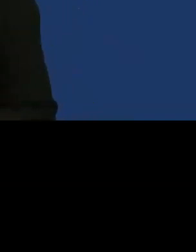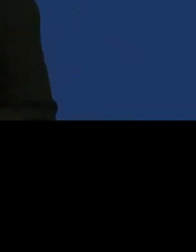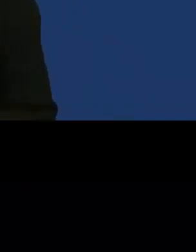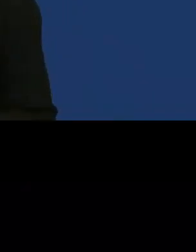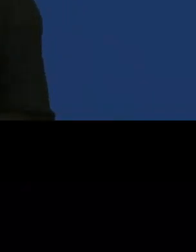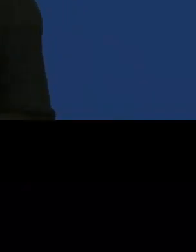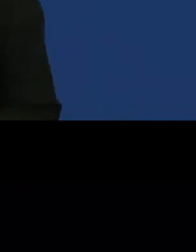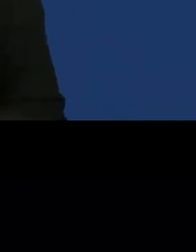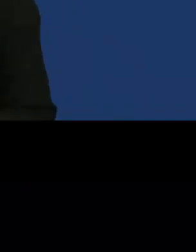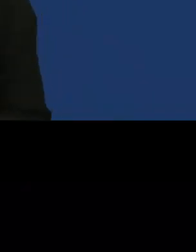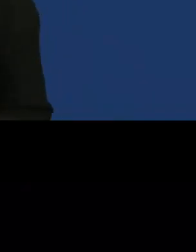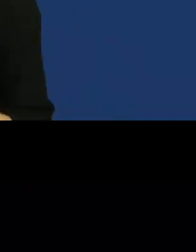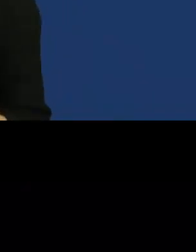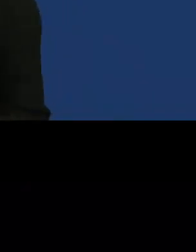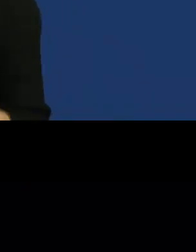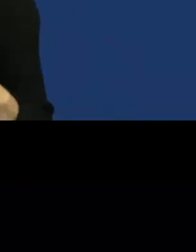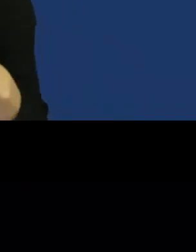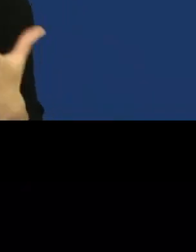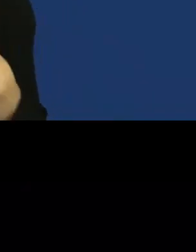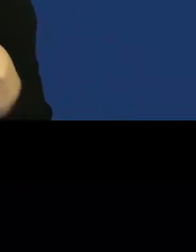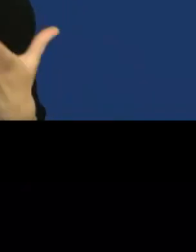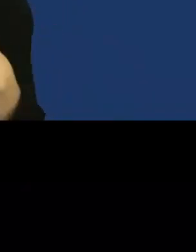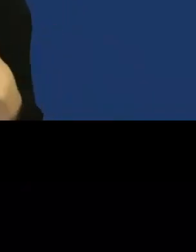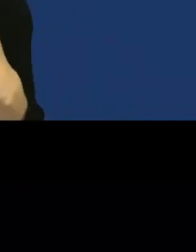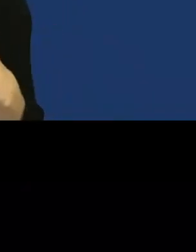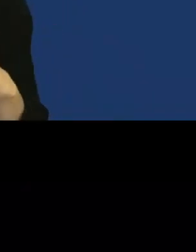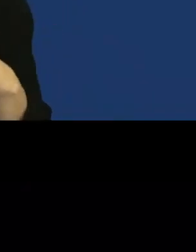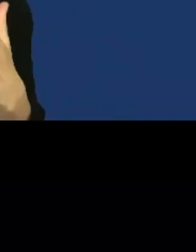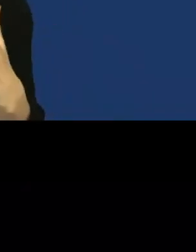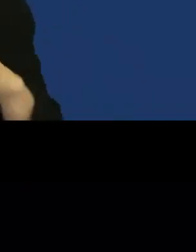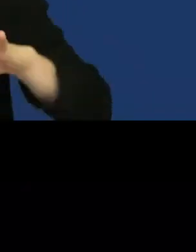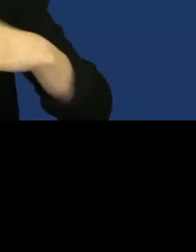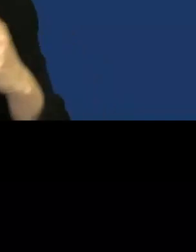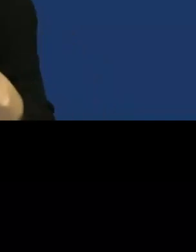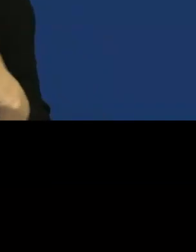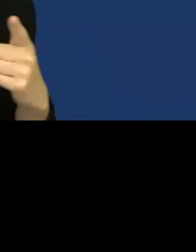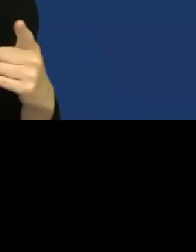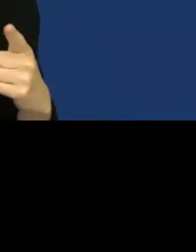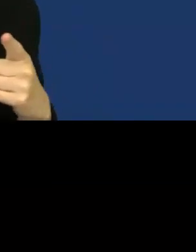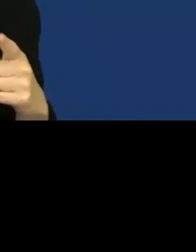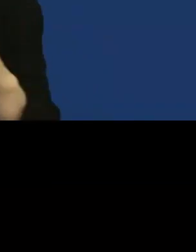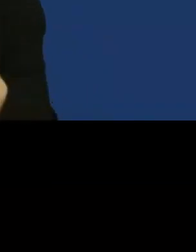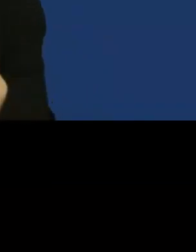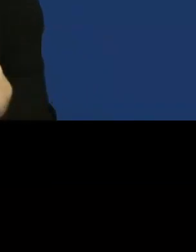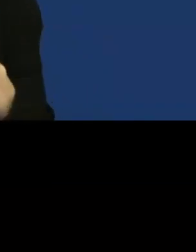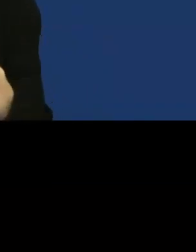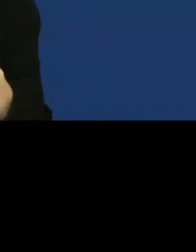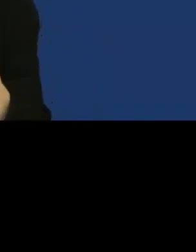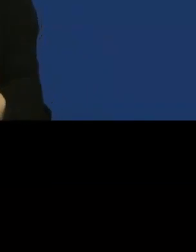I guess this relates to the haptic Morse code experiment,